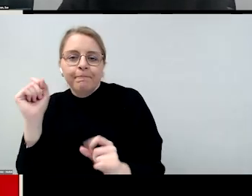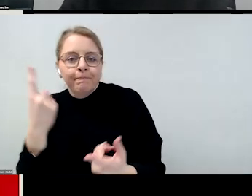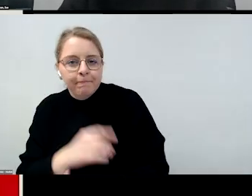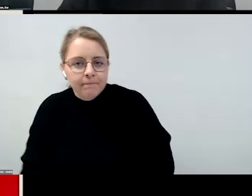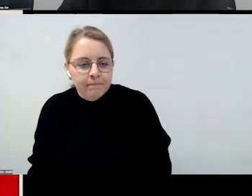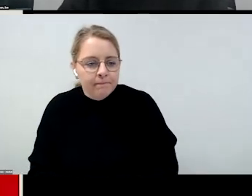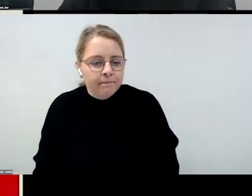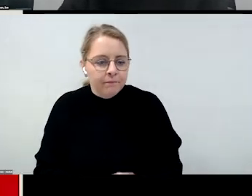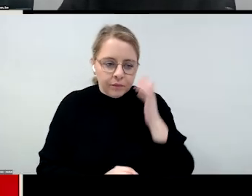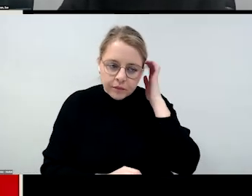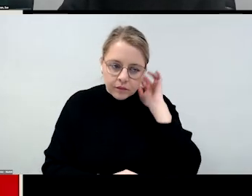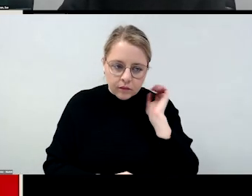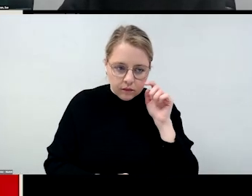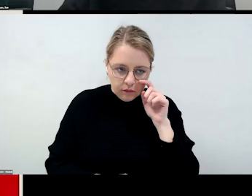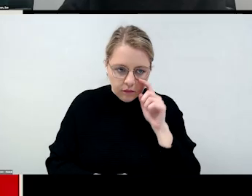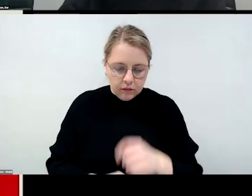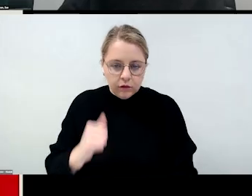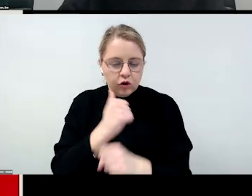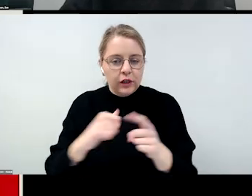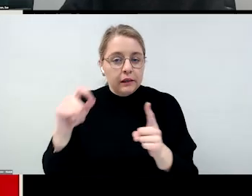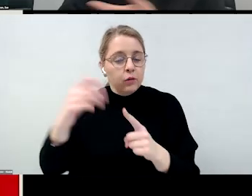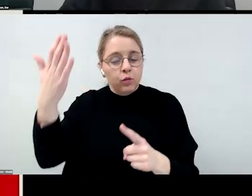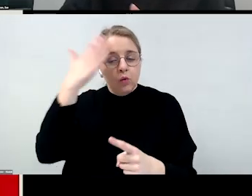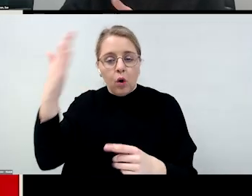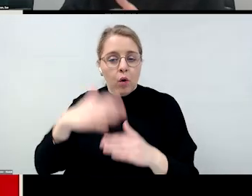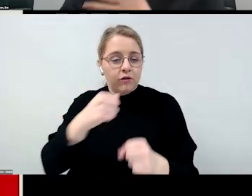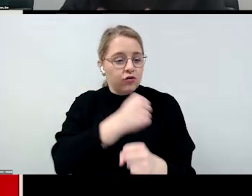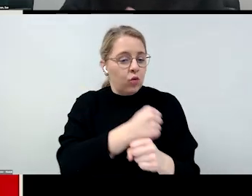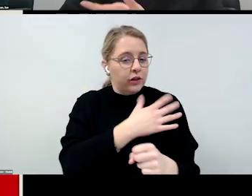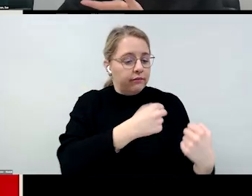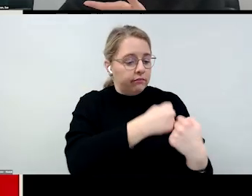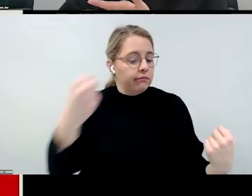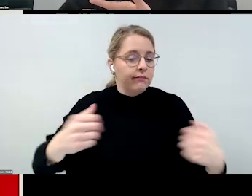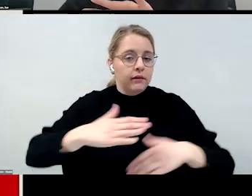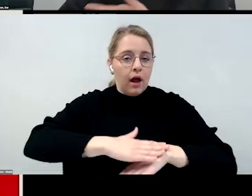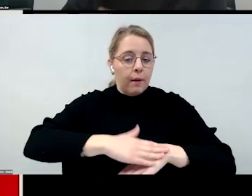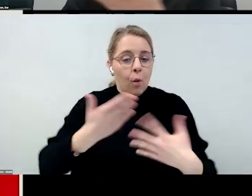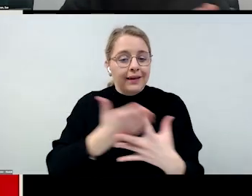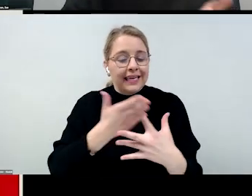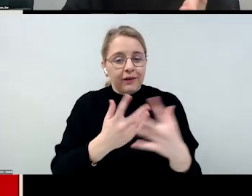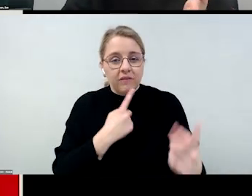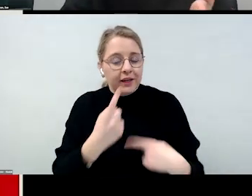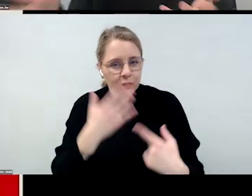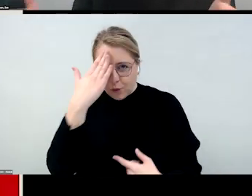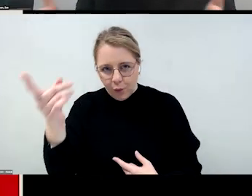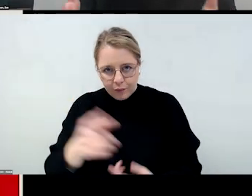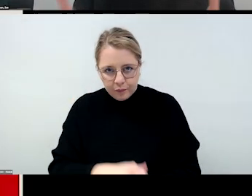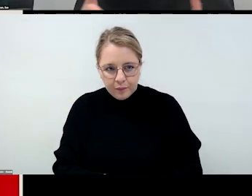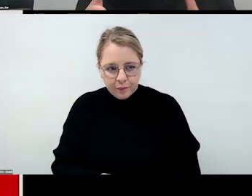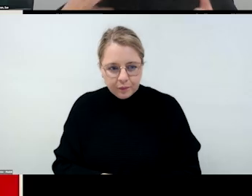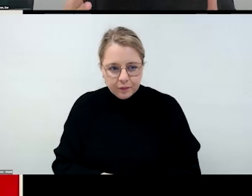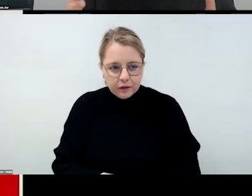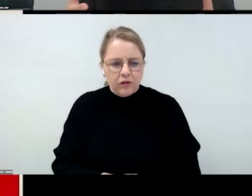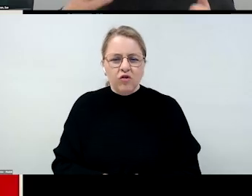The GP didn't know ahead of time about that George might need a longer appointment or accessible materials. And again, these are just